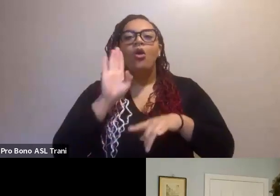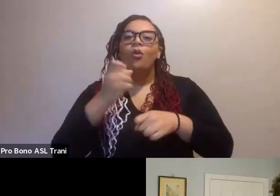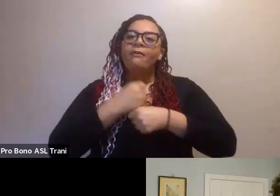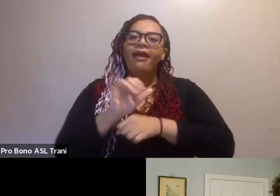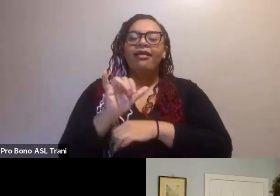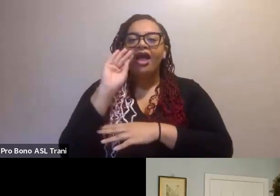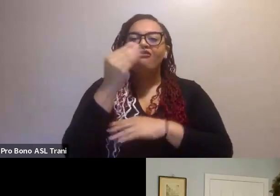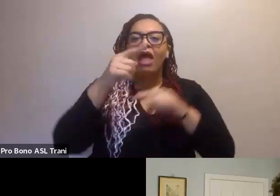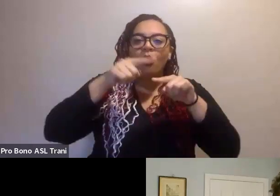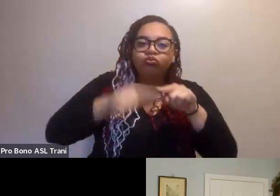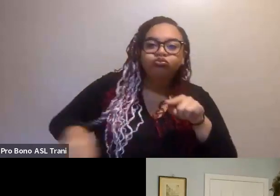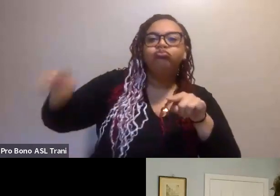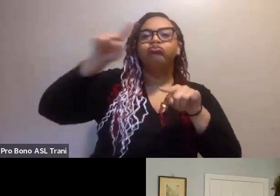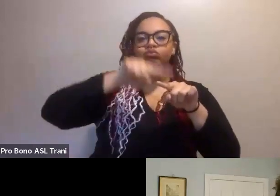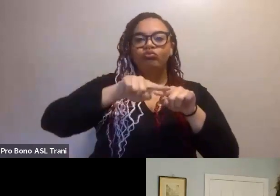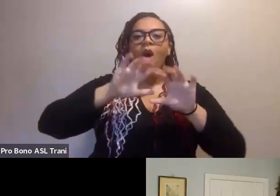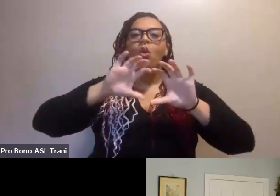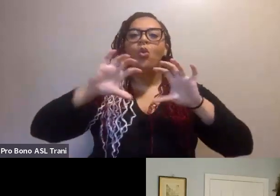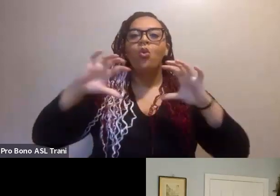dome. And what I like about this